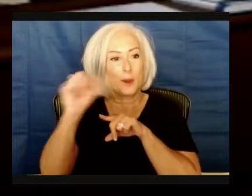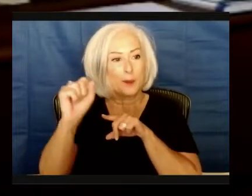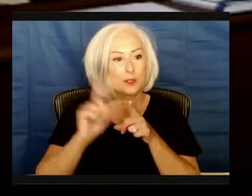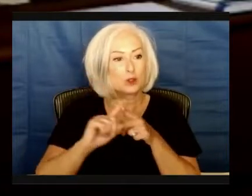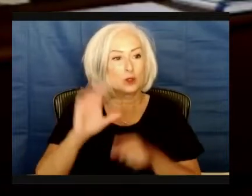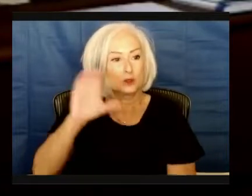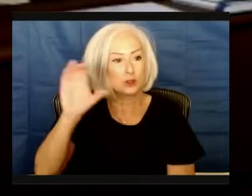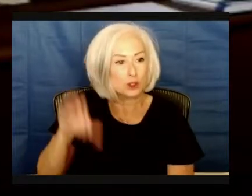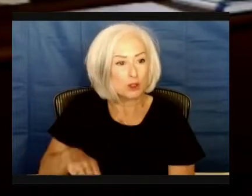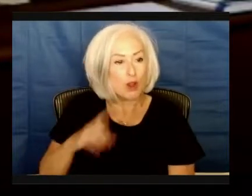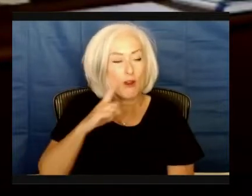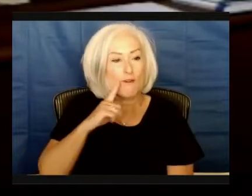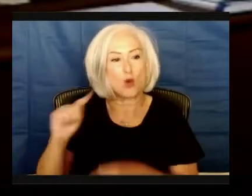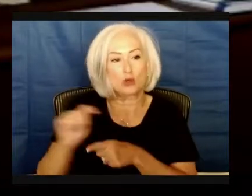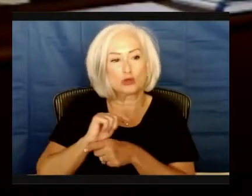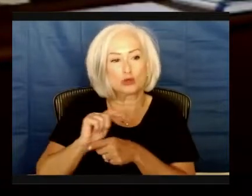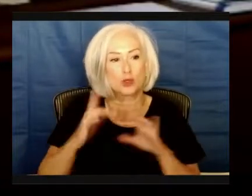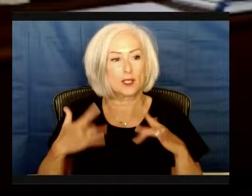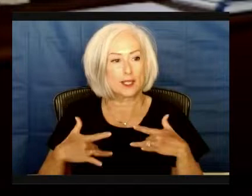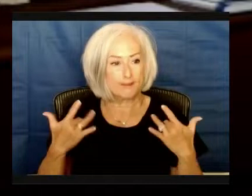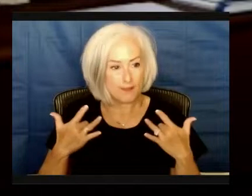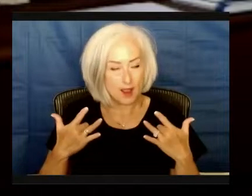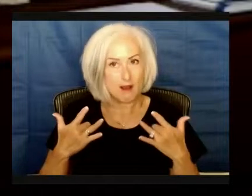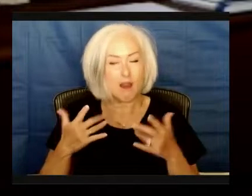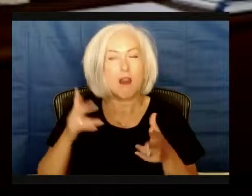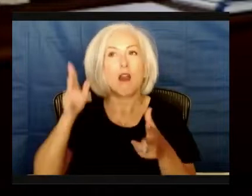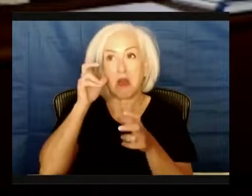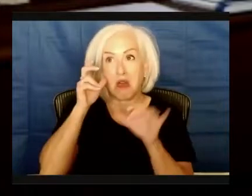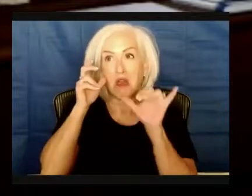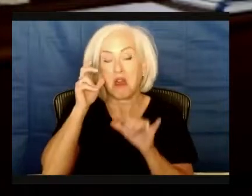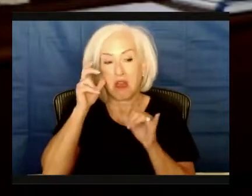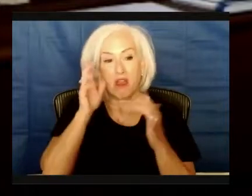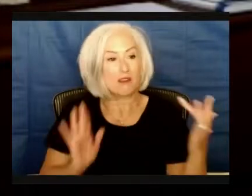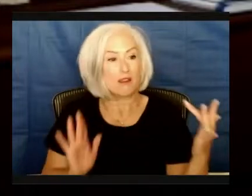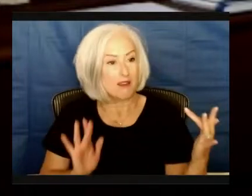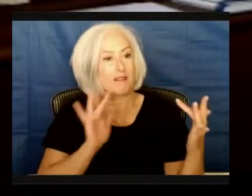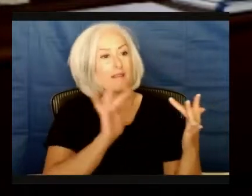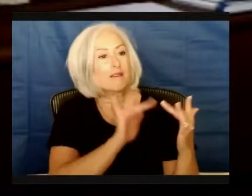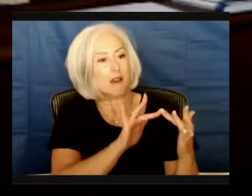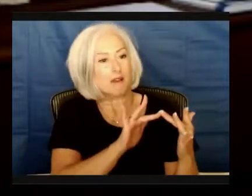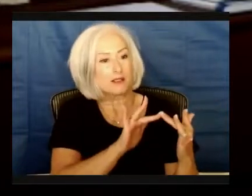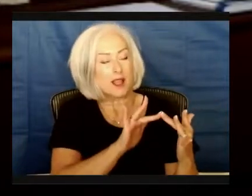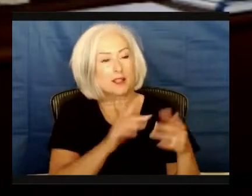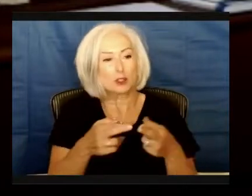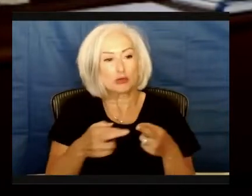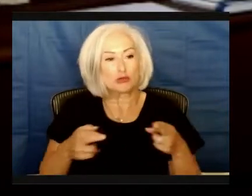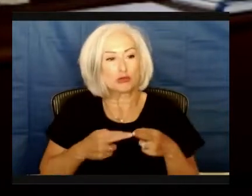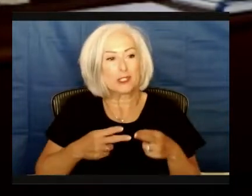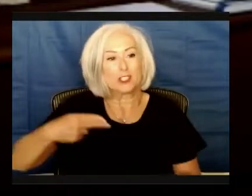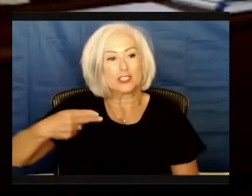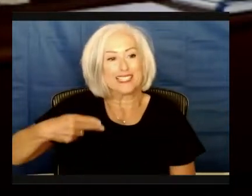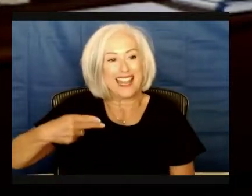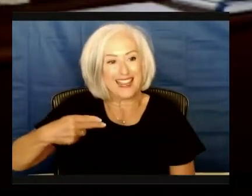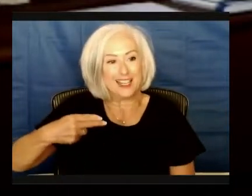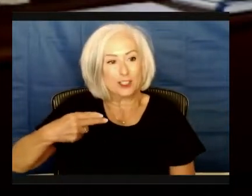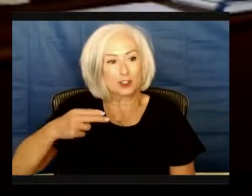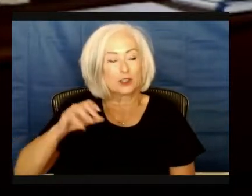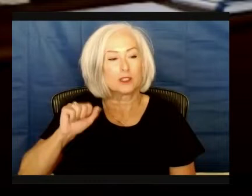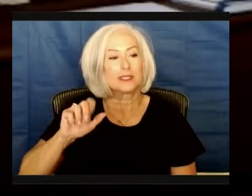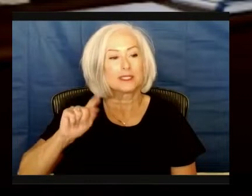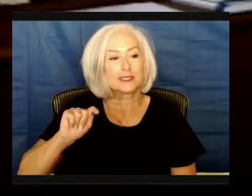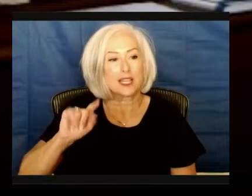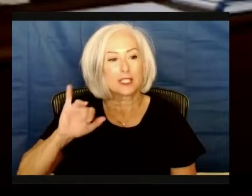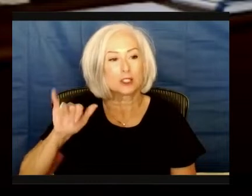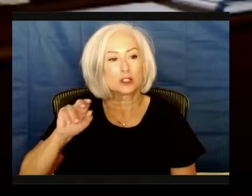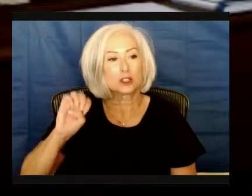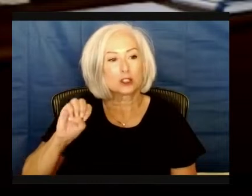out to the State Mutual Aid Coordinator for Region H, which is in the St. Joseph area of Buchanan County. They covered that